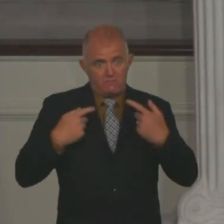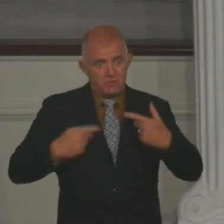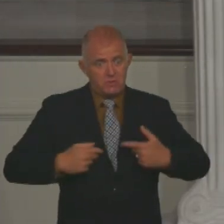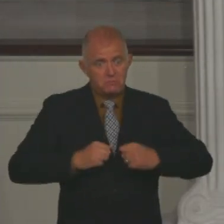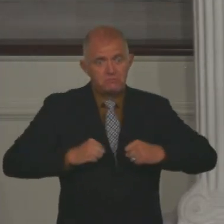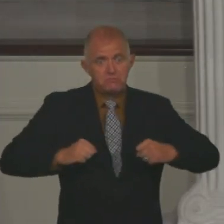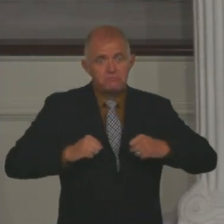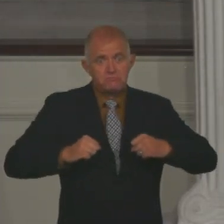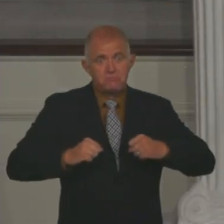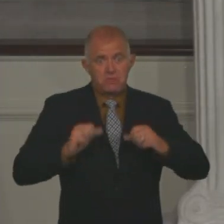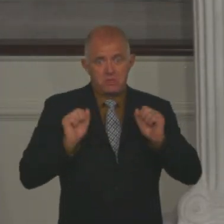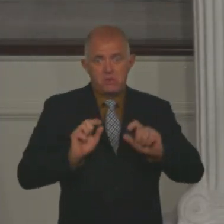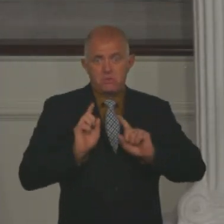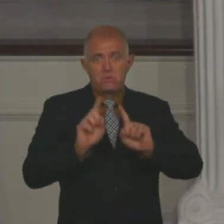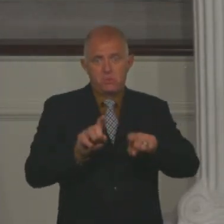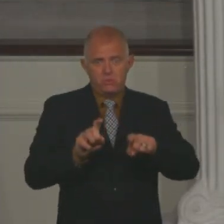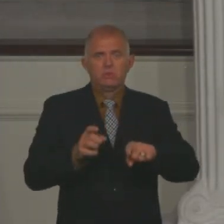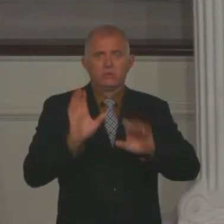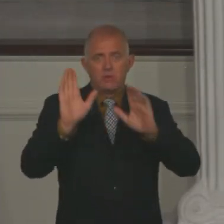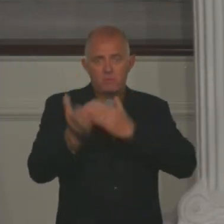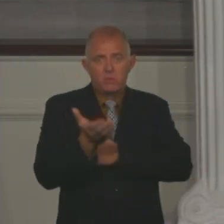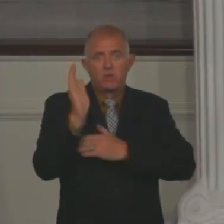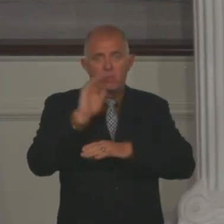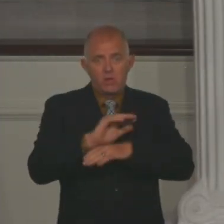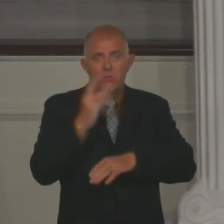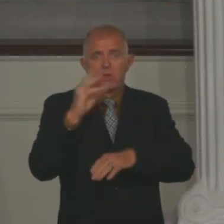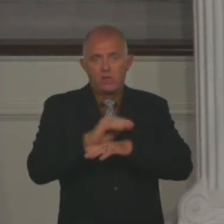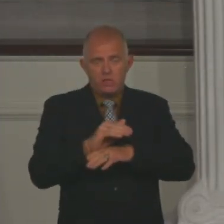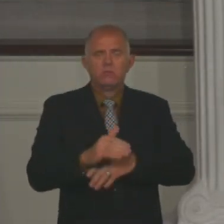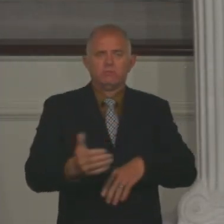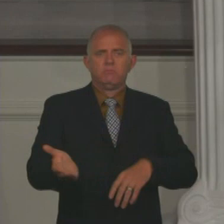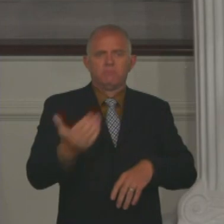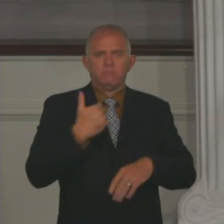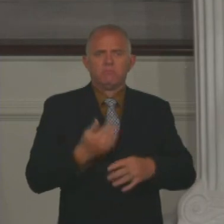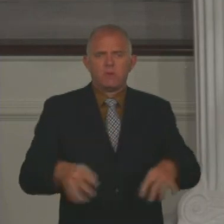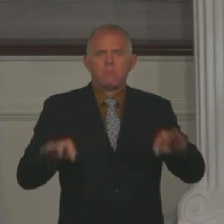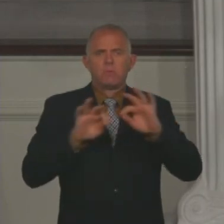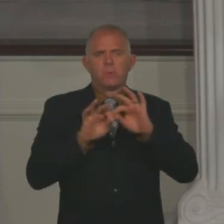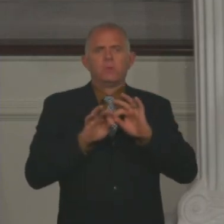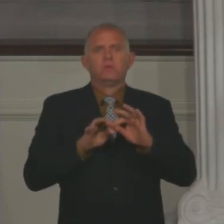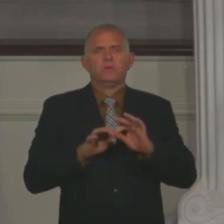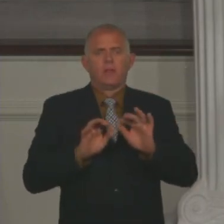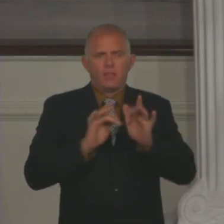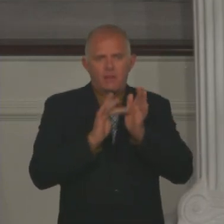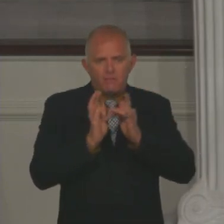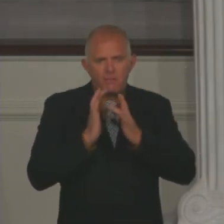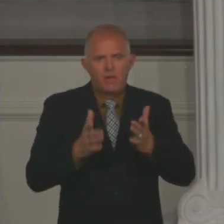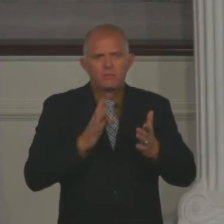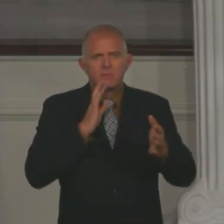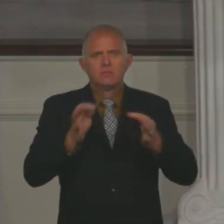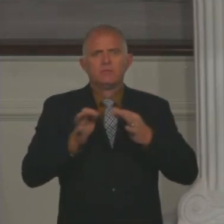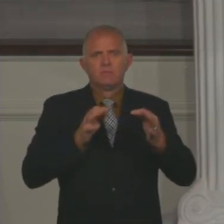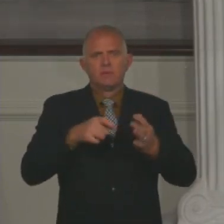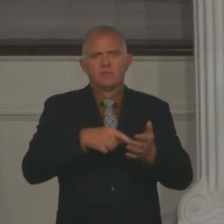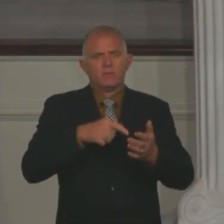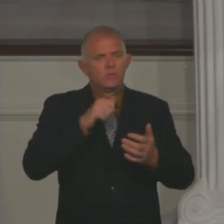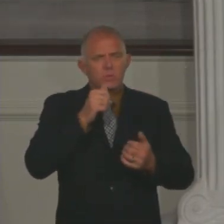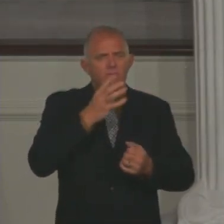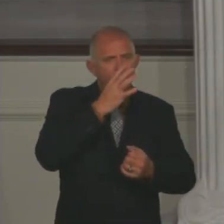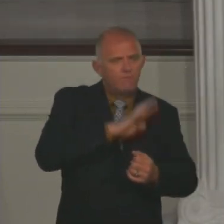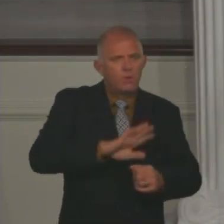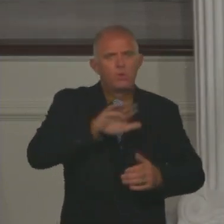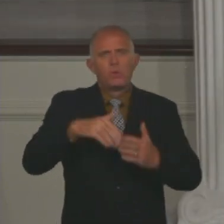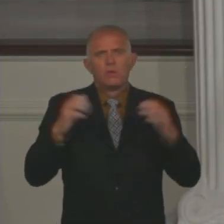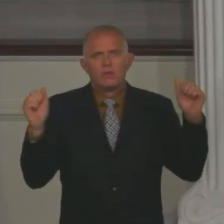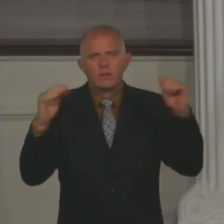morning, Sunday night, and midweek service. I believe it's important. The Bible tells us, let us not forsake the assembling of